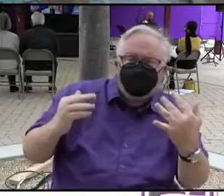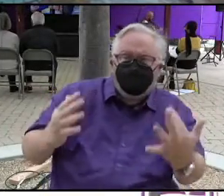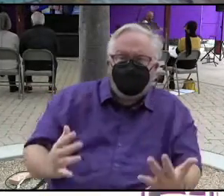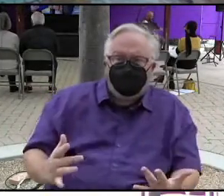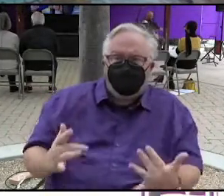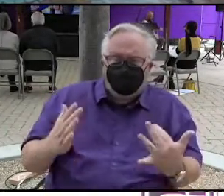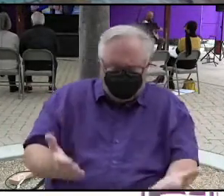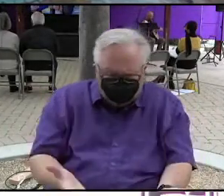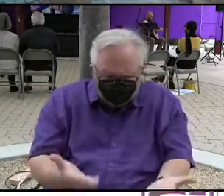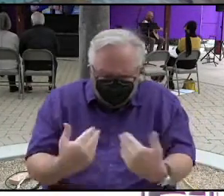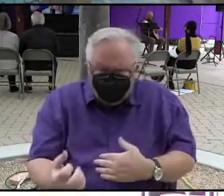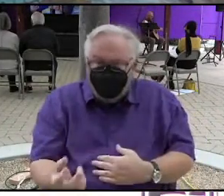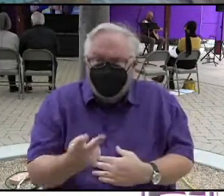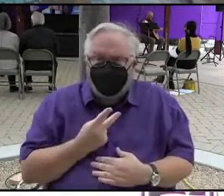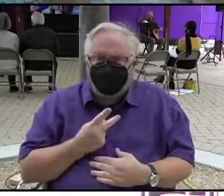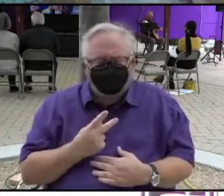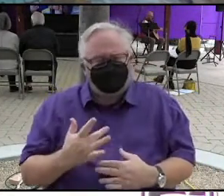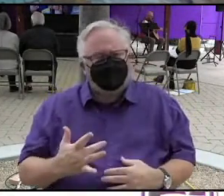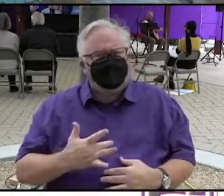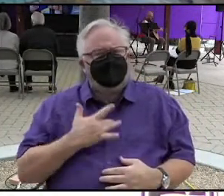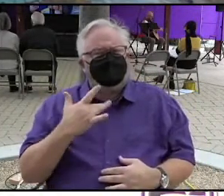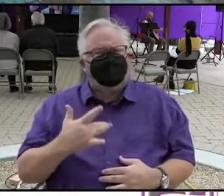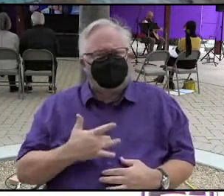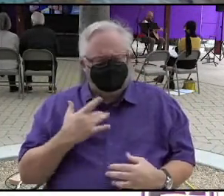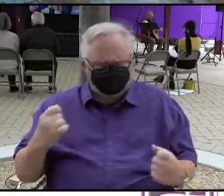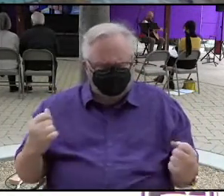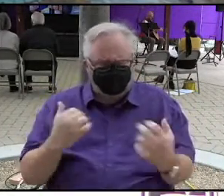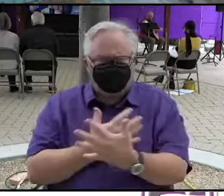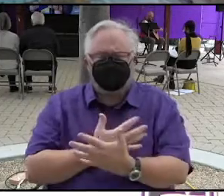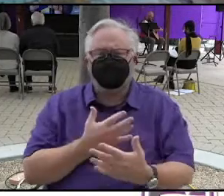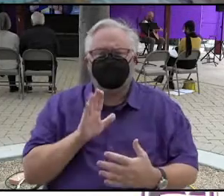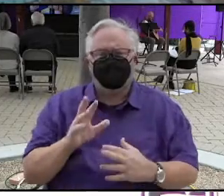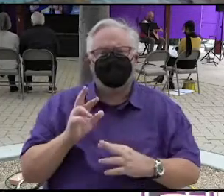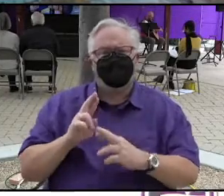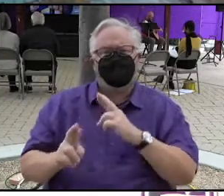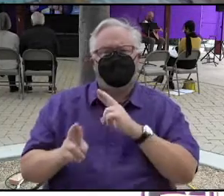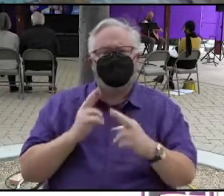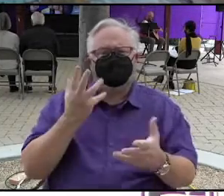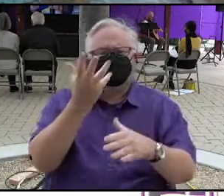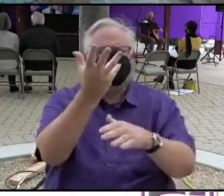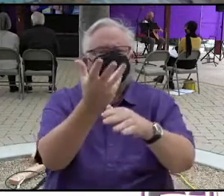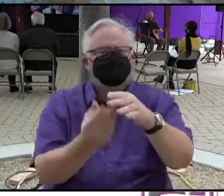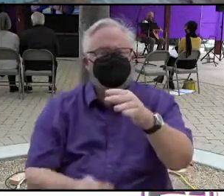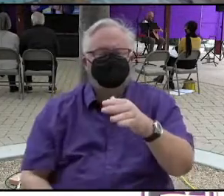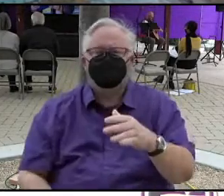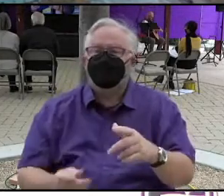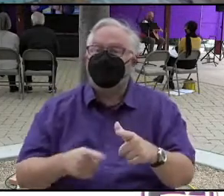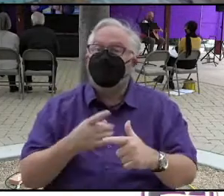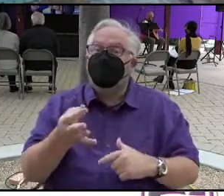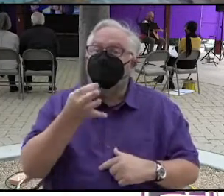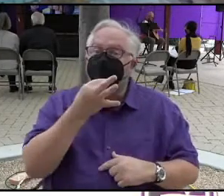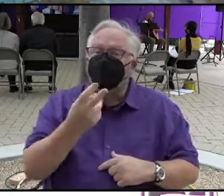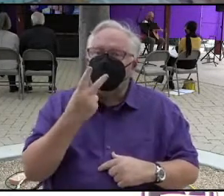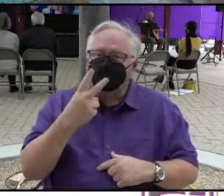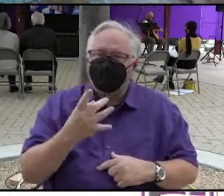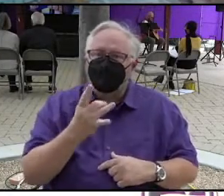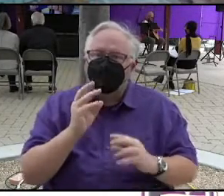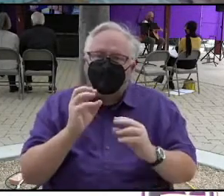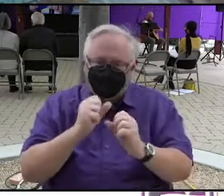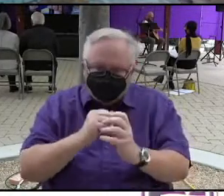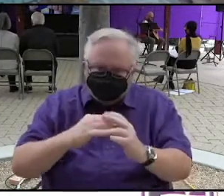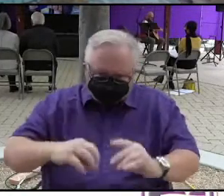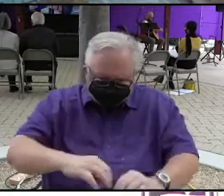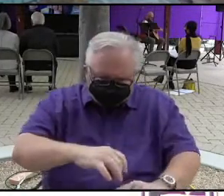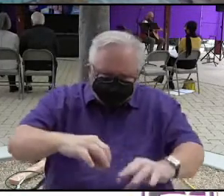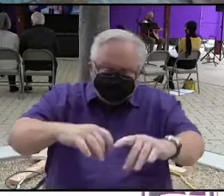return, fearing the worst for their relative. And before long, a stream of bubbles rose with the